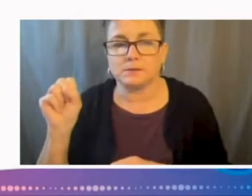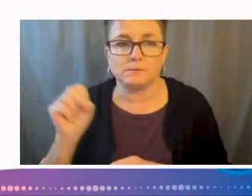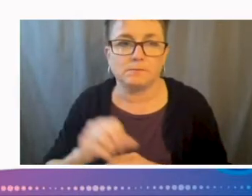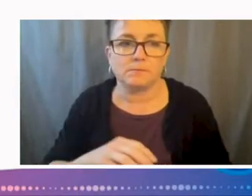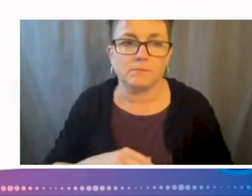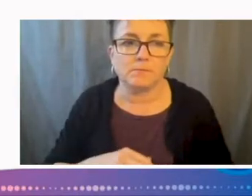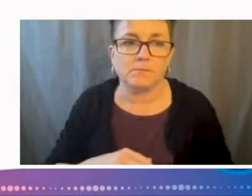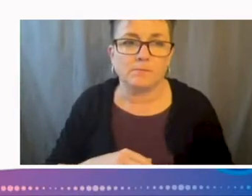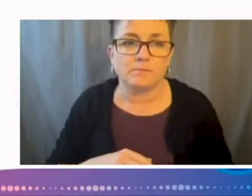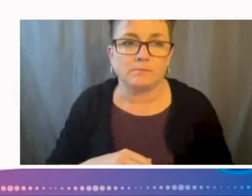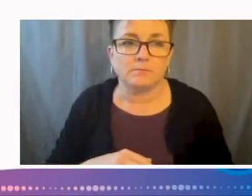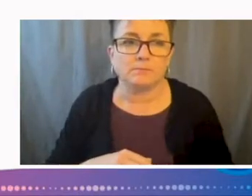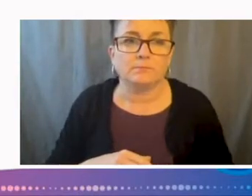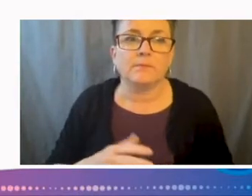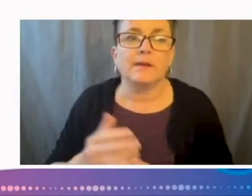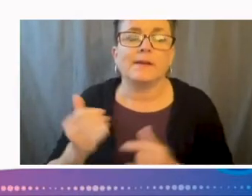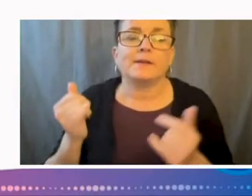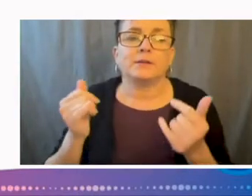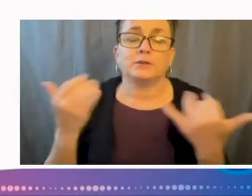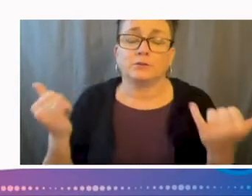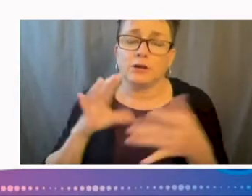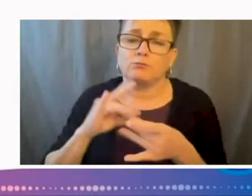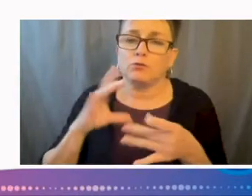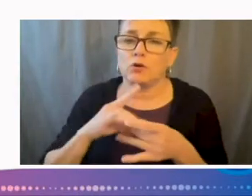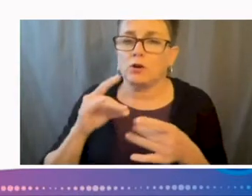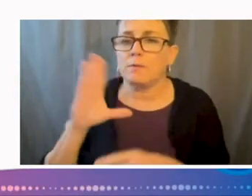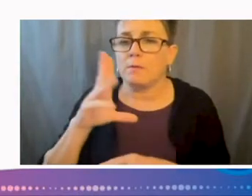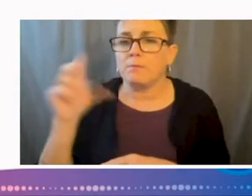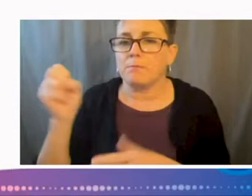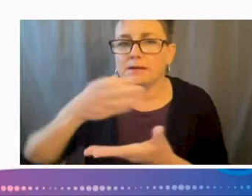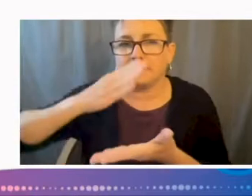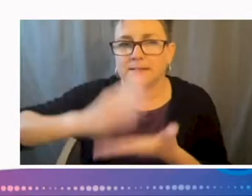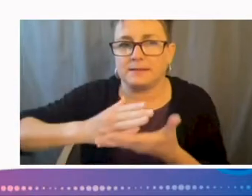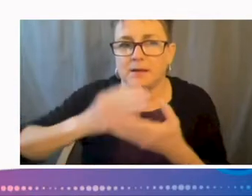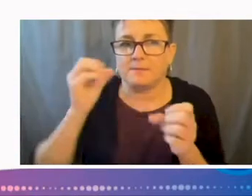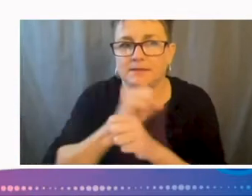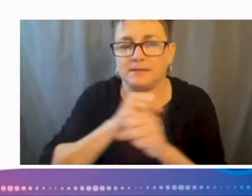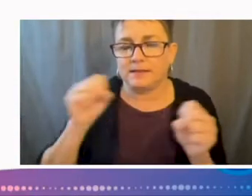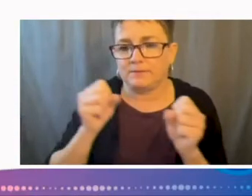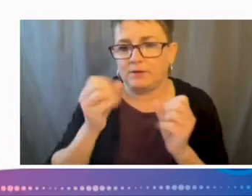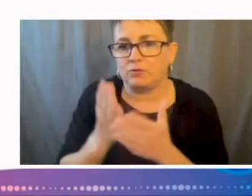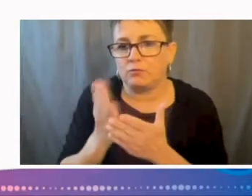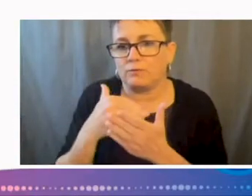I'll be presenting today on our bus stop safety review and analysis program.